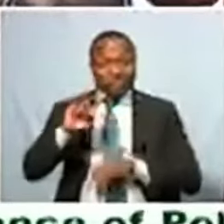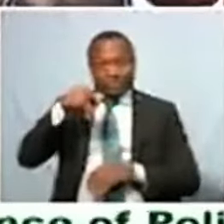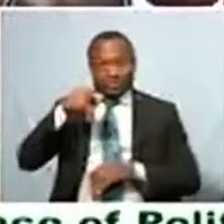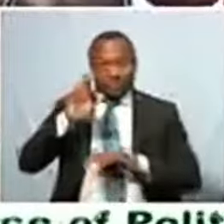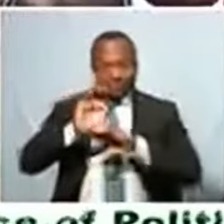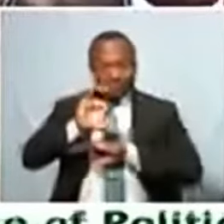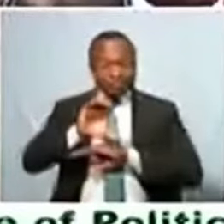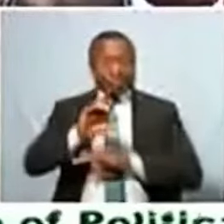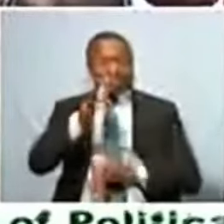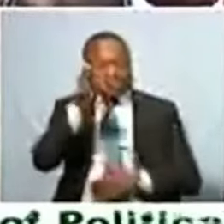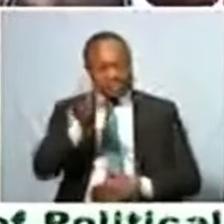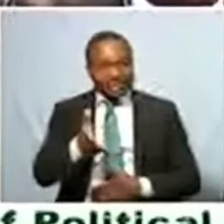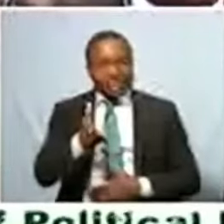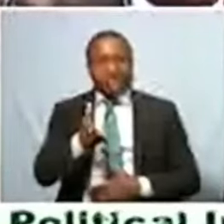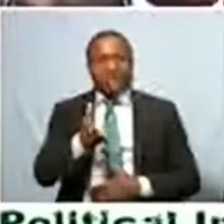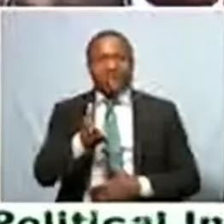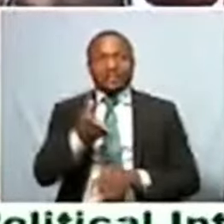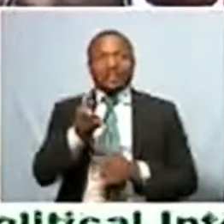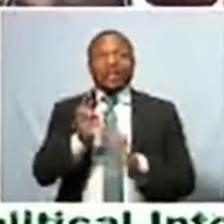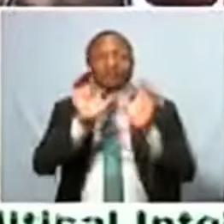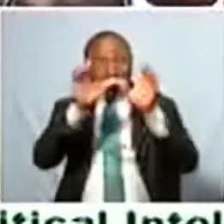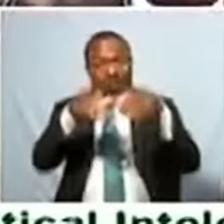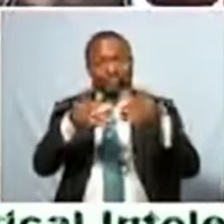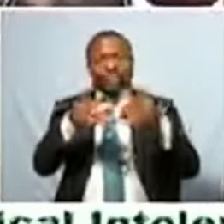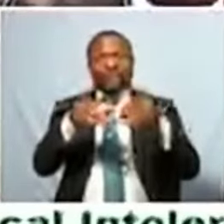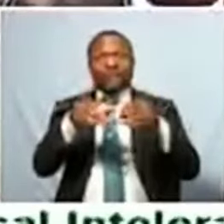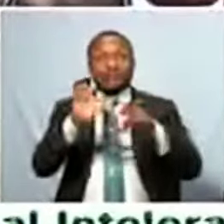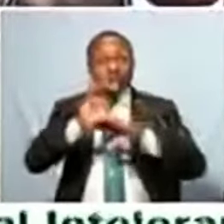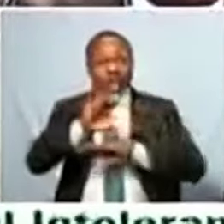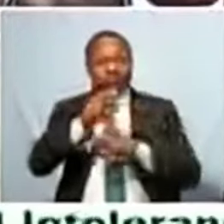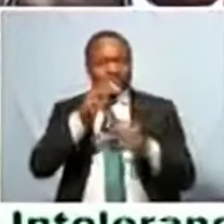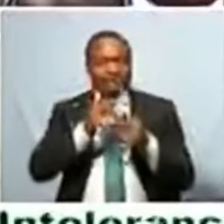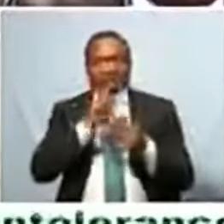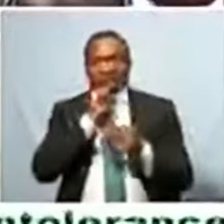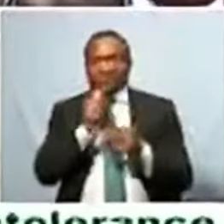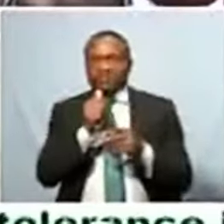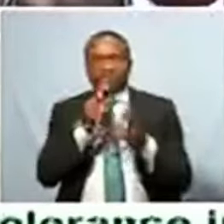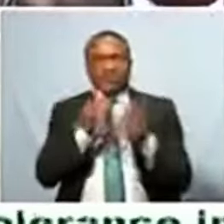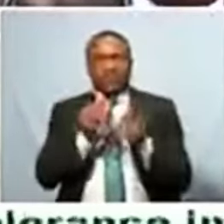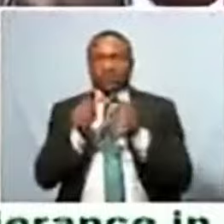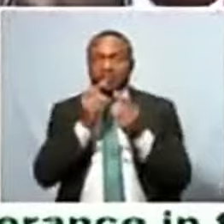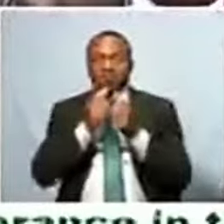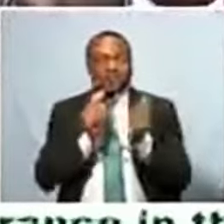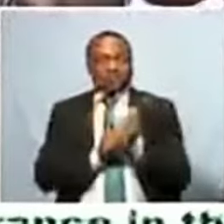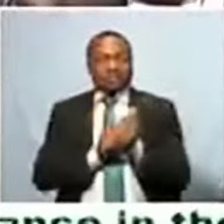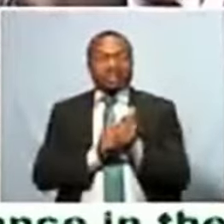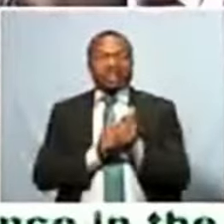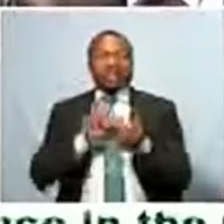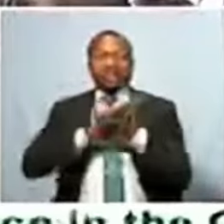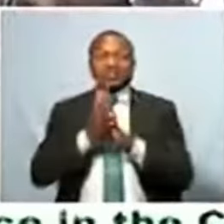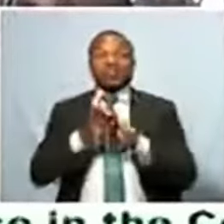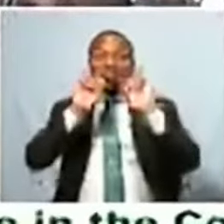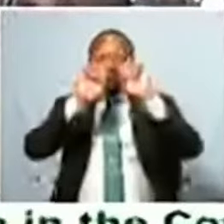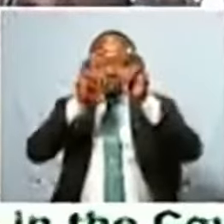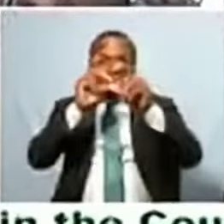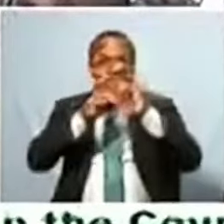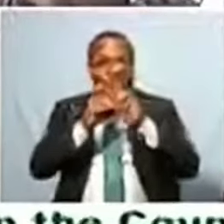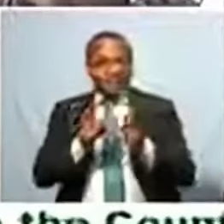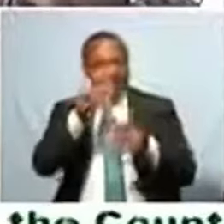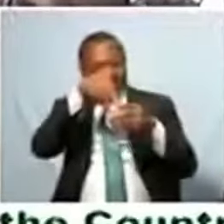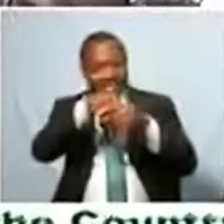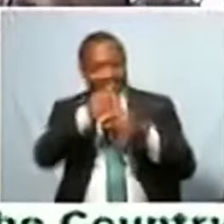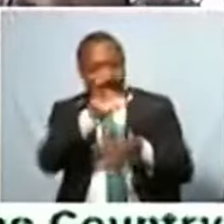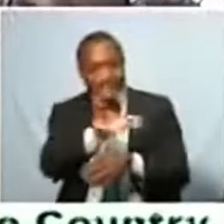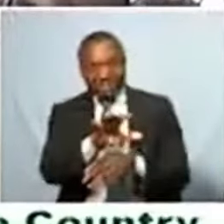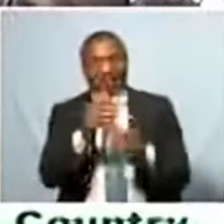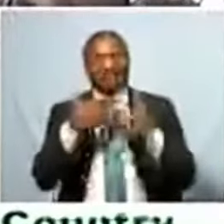Chipata. There is a certain compound in Chipata whose name I don't want to mention because it will become the topic. But in there,